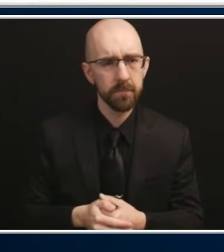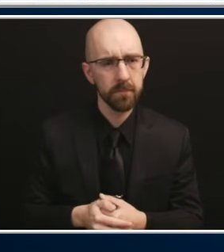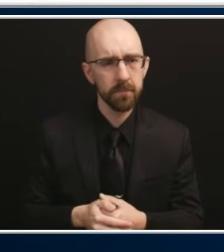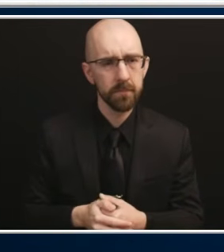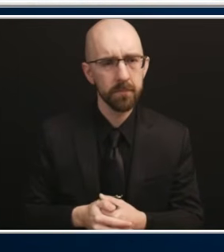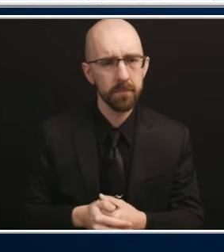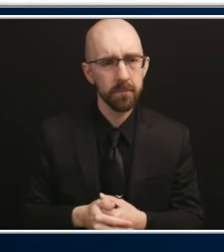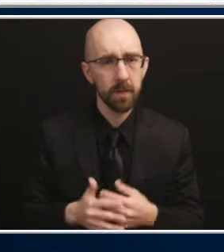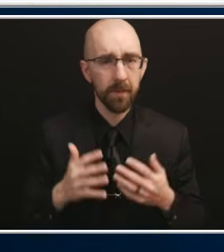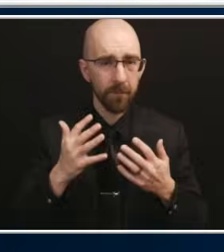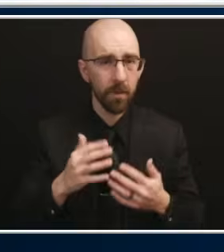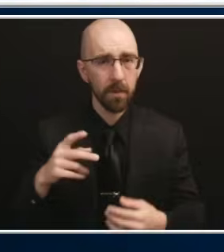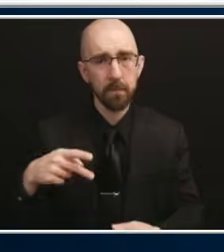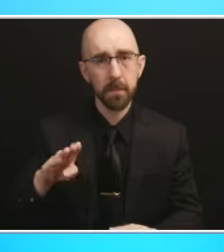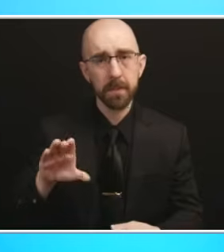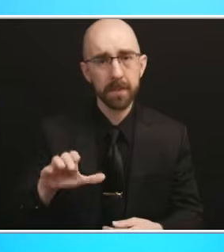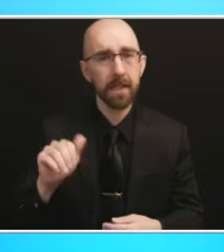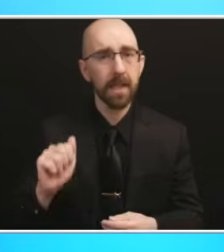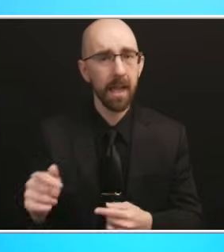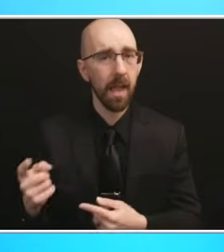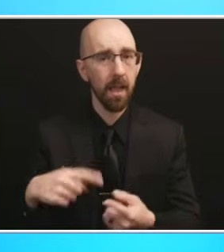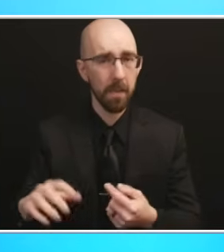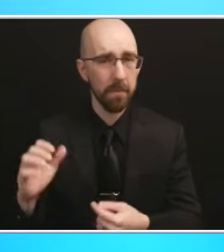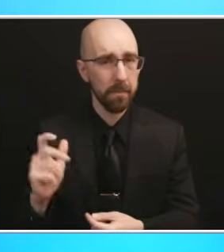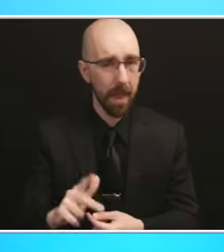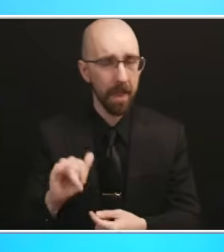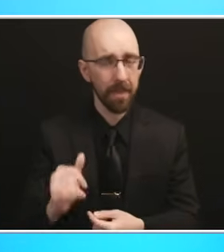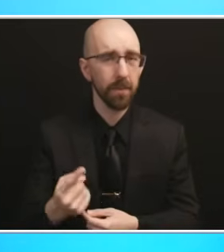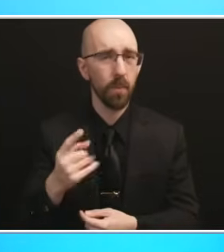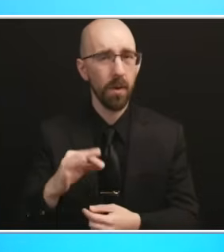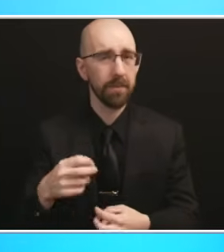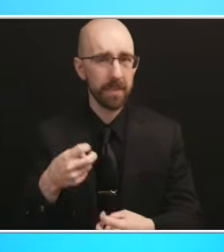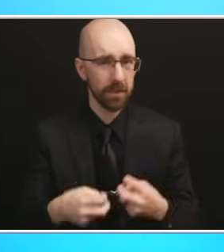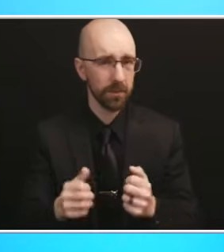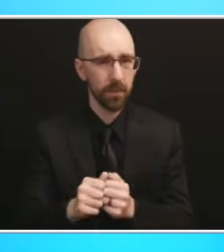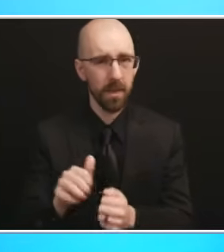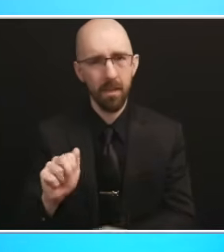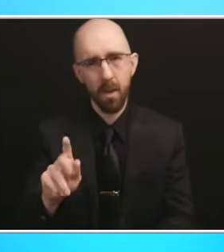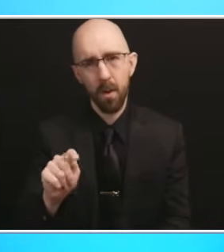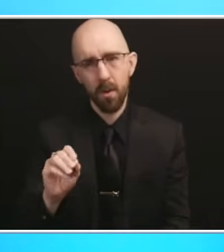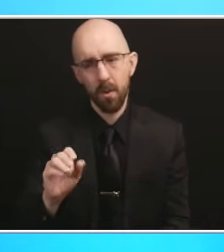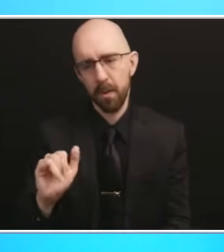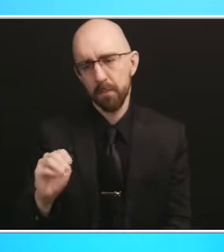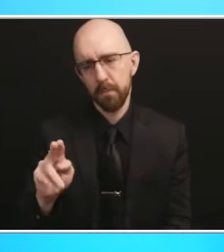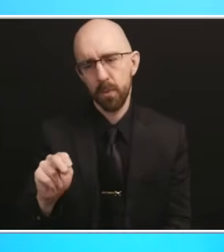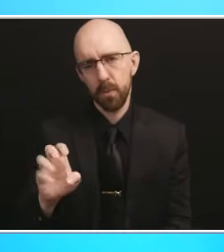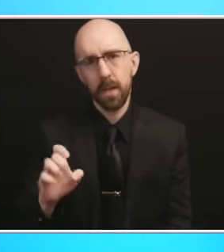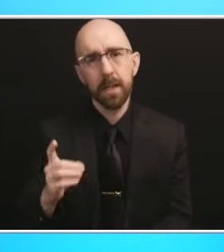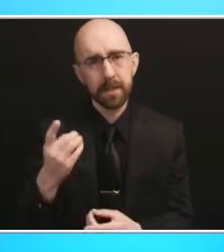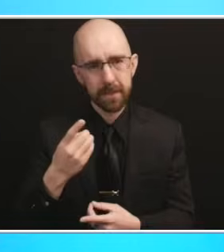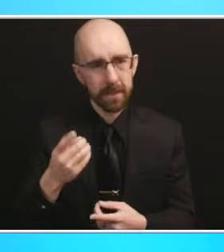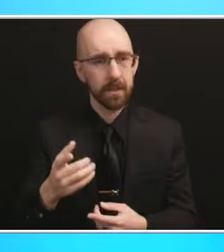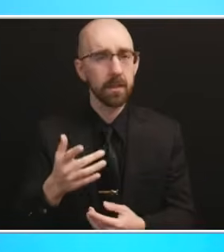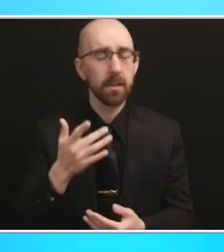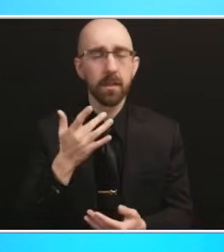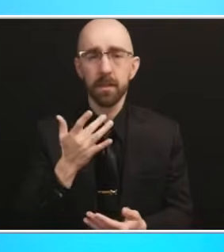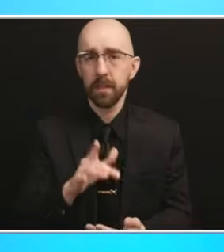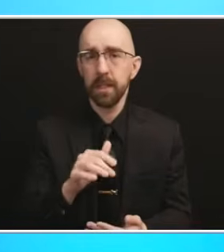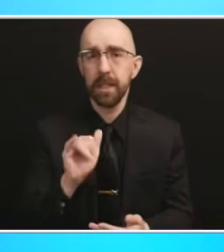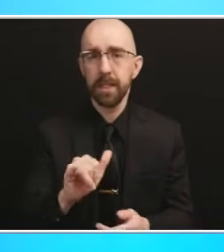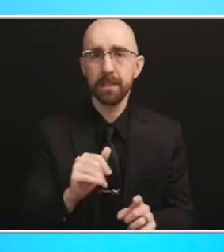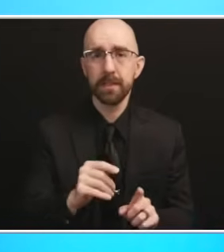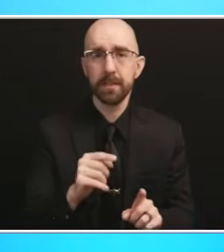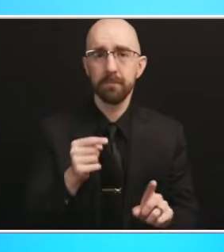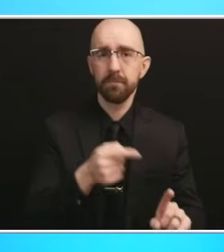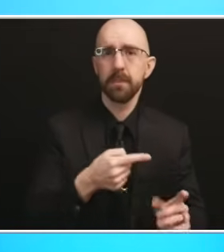Unfortunately, PBC can come back. That is one of the issues with autoimmune diseases. Thankfully, it's the exception, not the rule. So we will have to